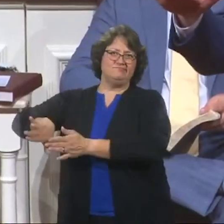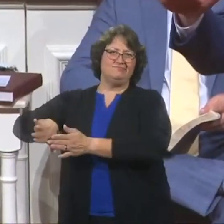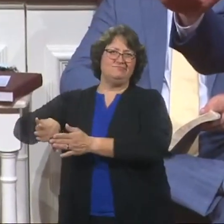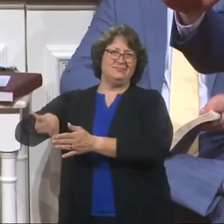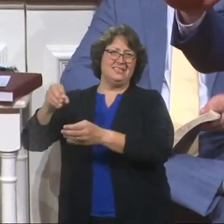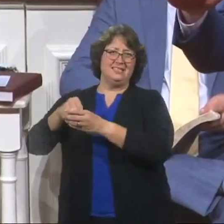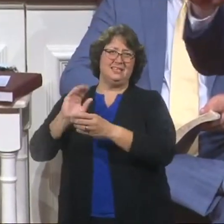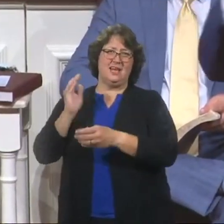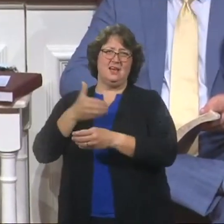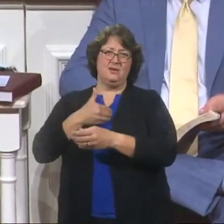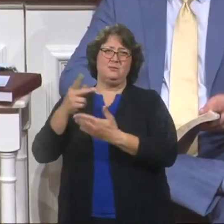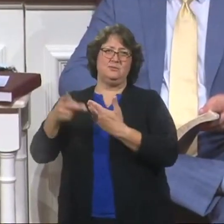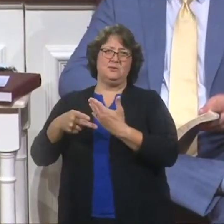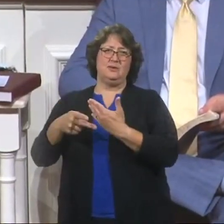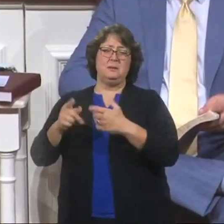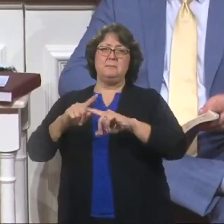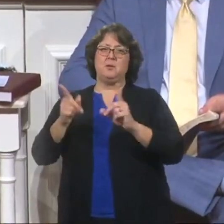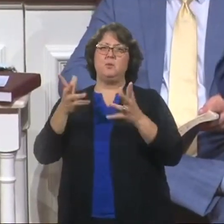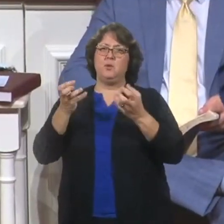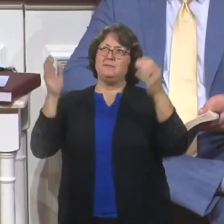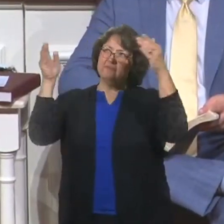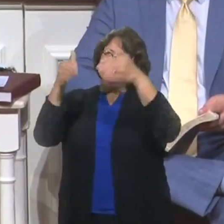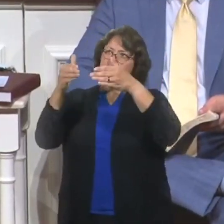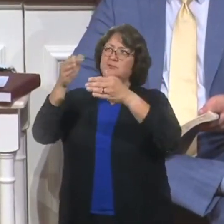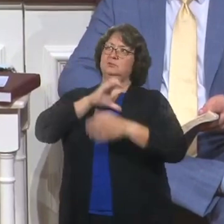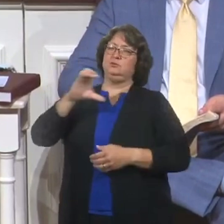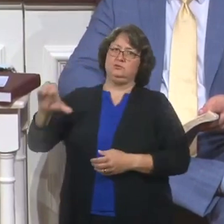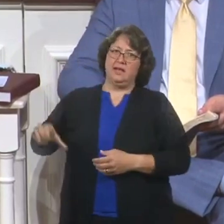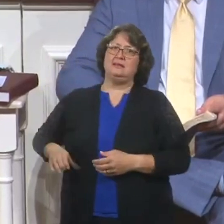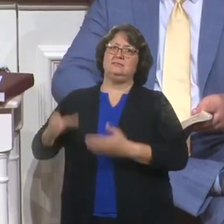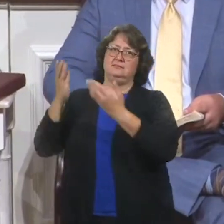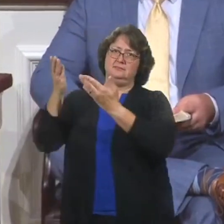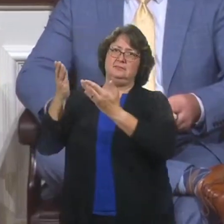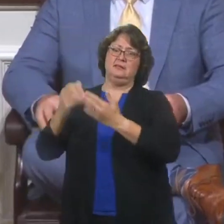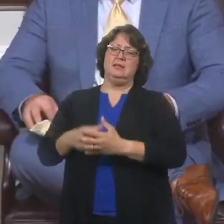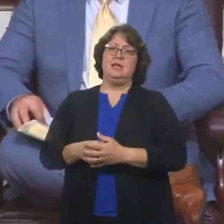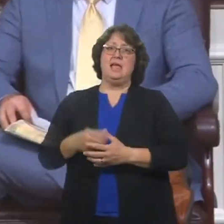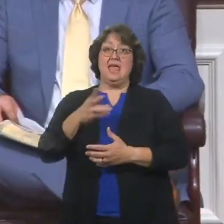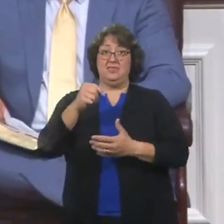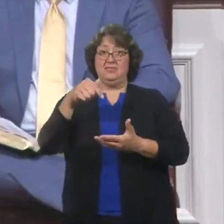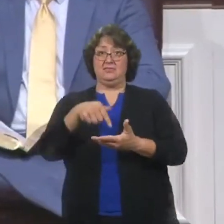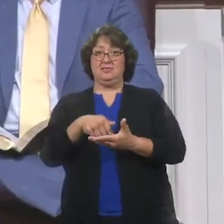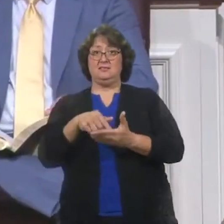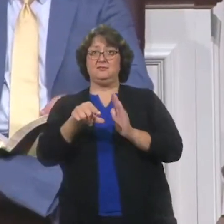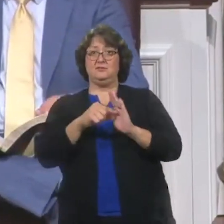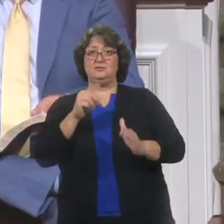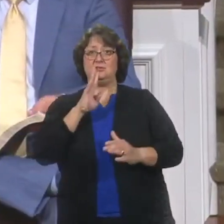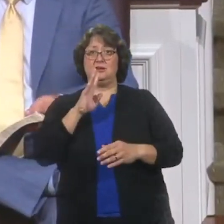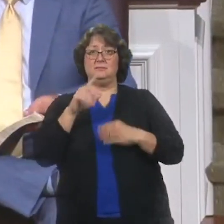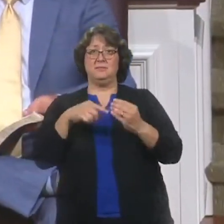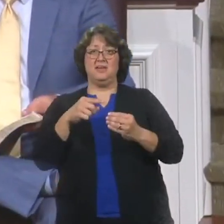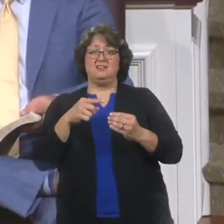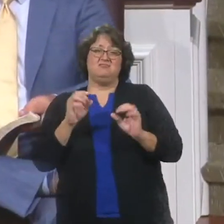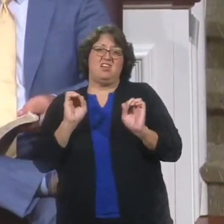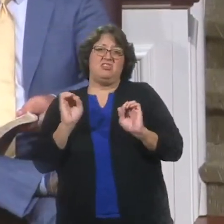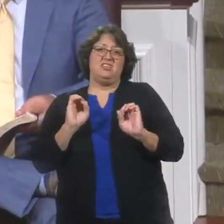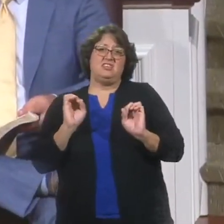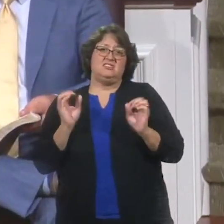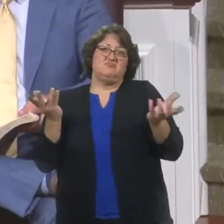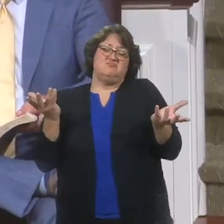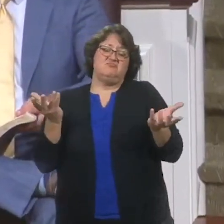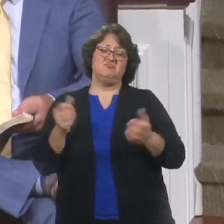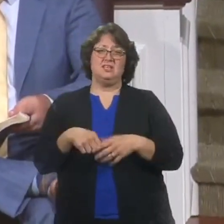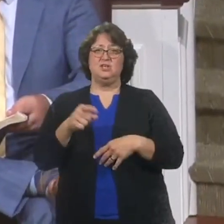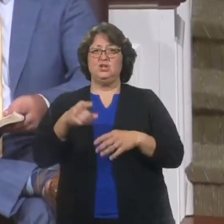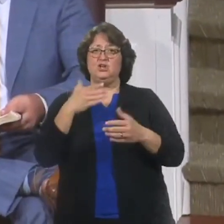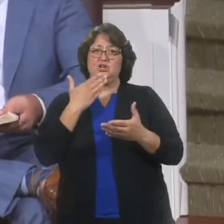thing. We want to make sure Christ is paramount. But I think here is speaking about nothingness. It's just you're good